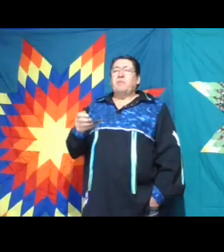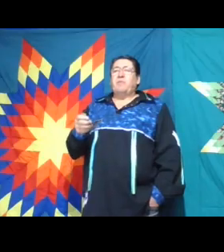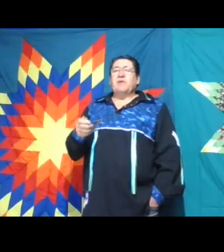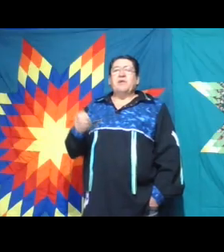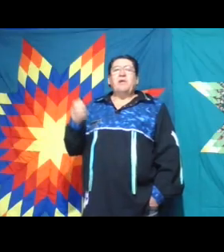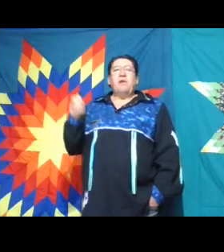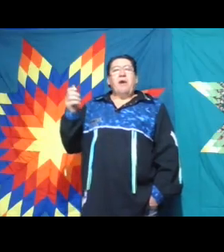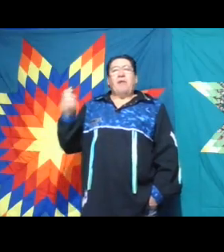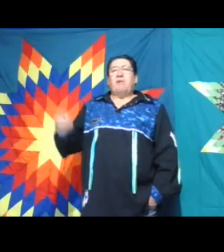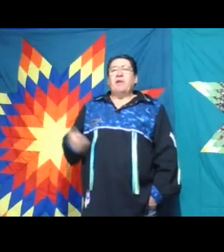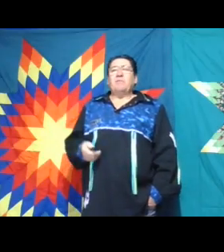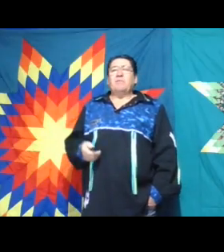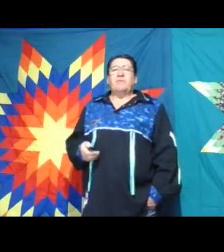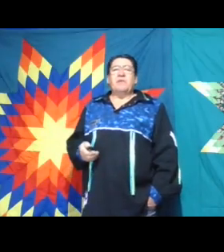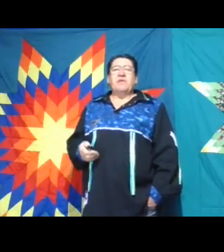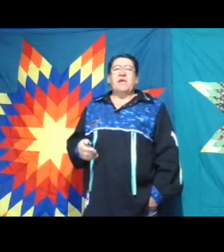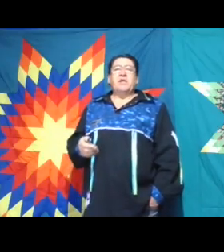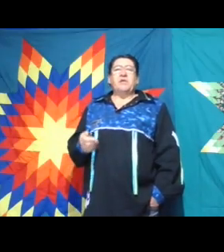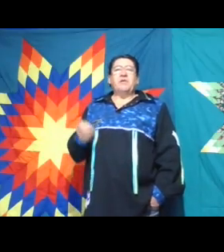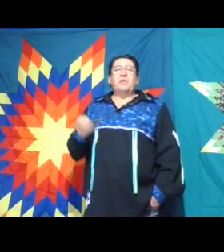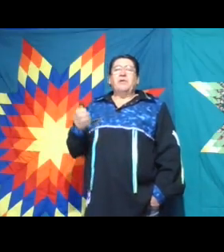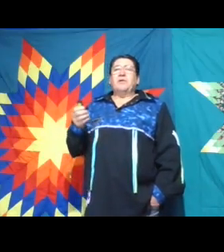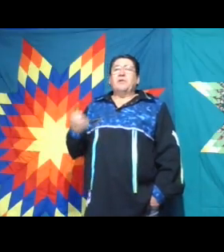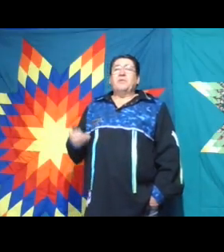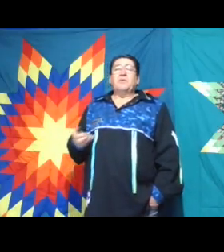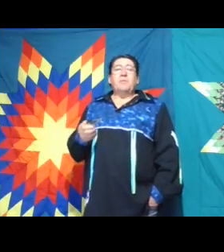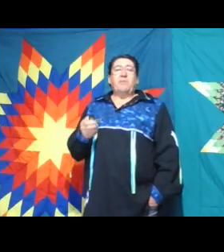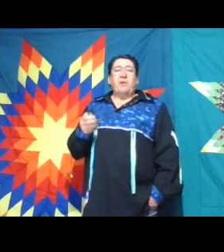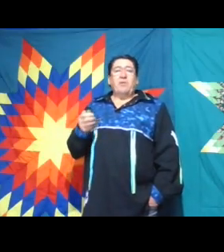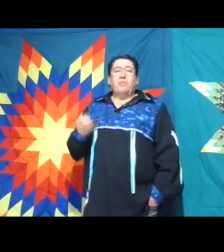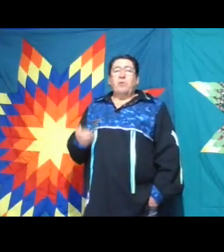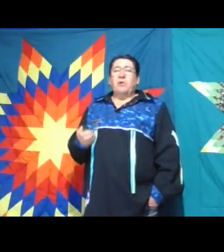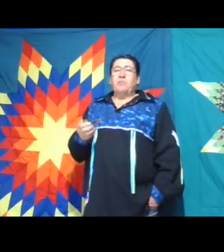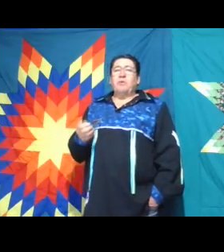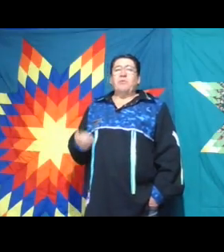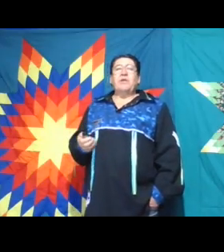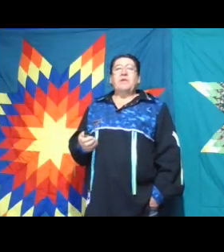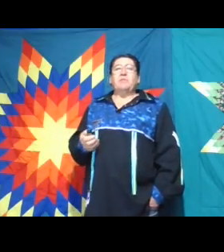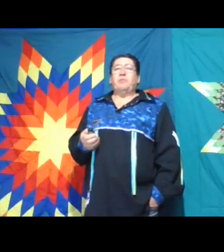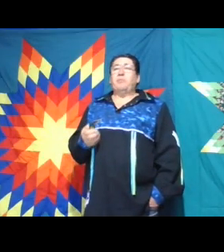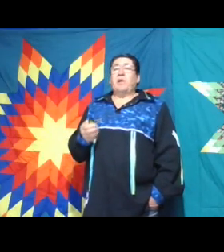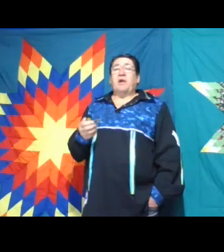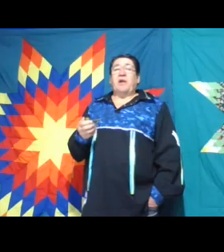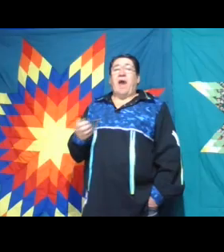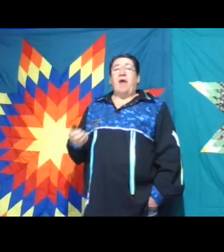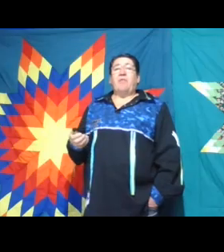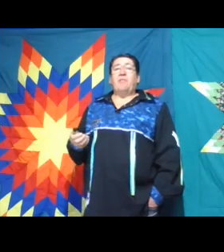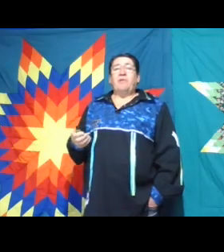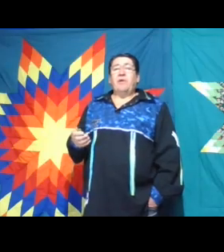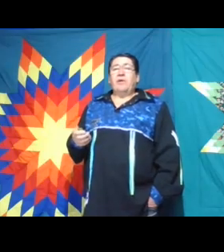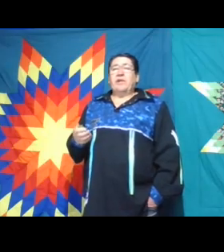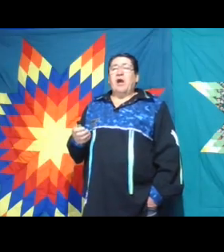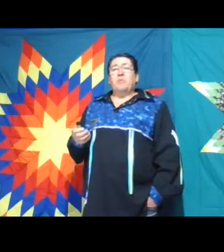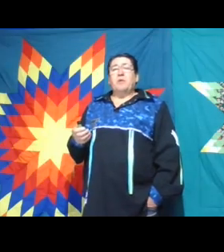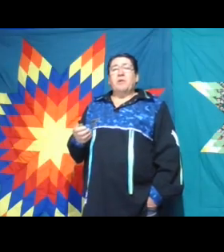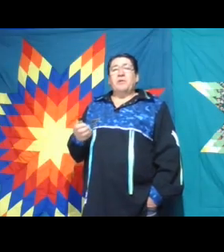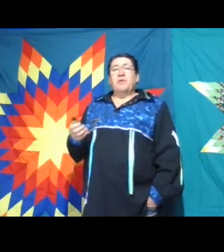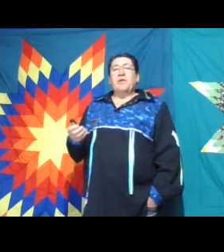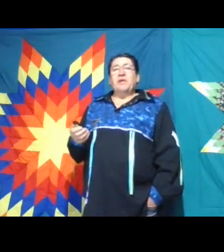whatever profession, have high levels of education. Due to some of our remote communities, we might not have